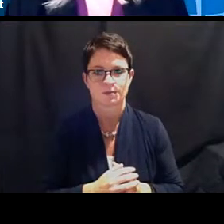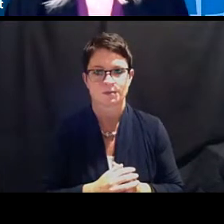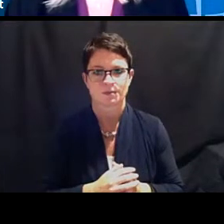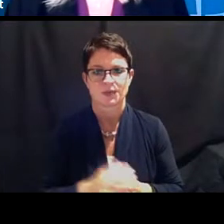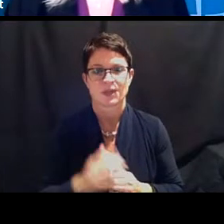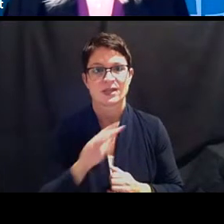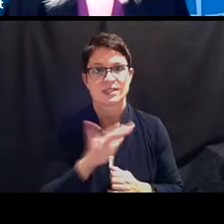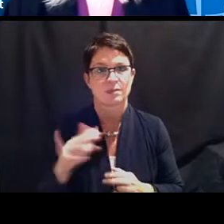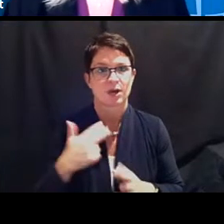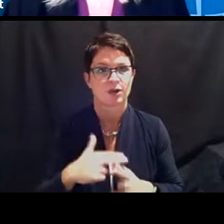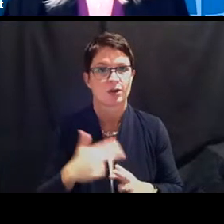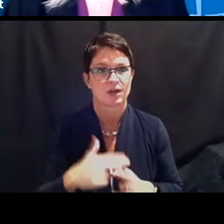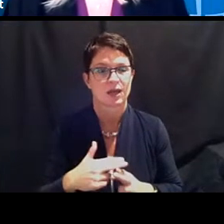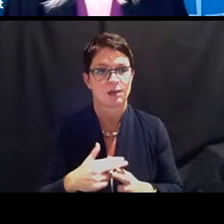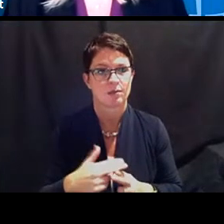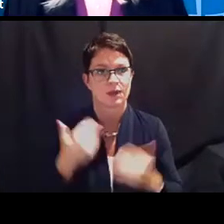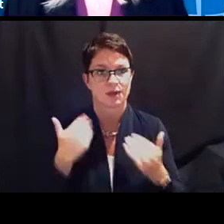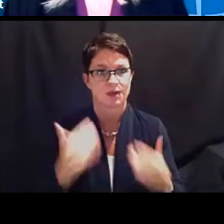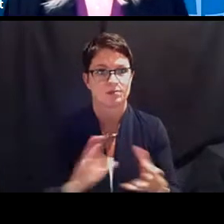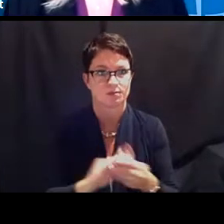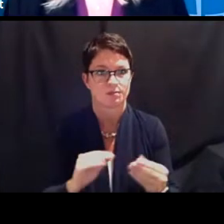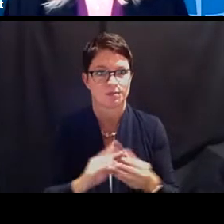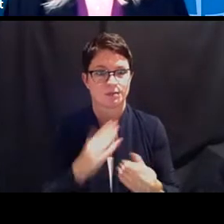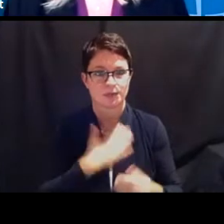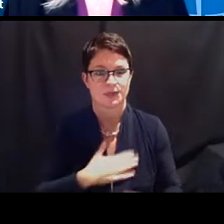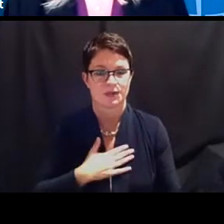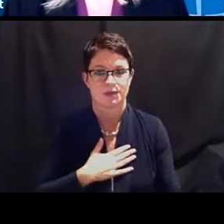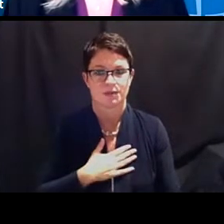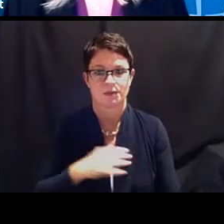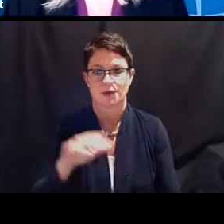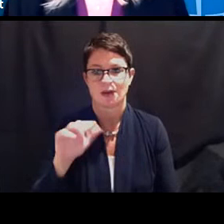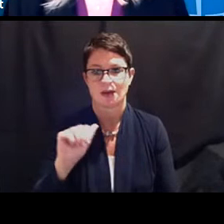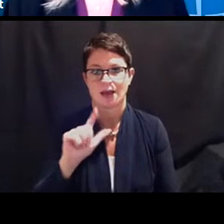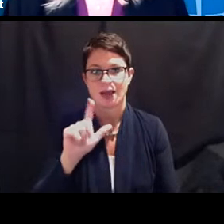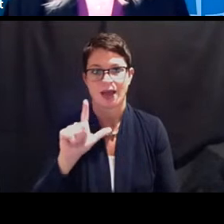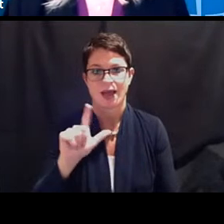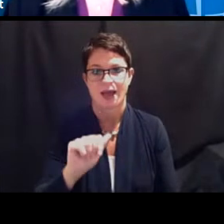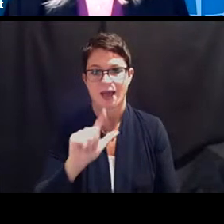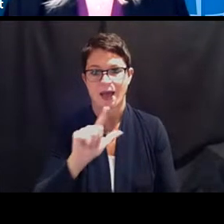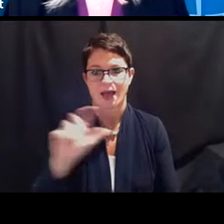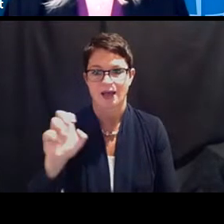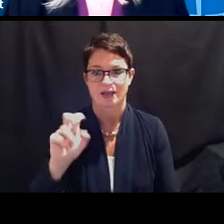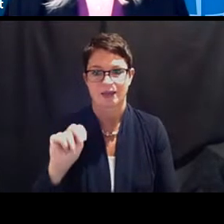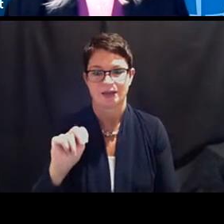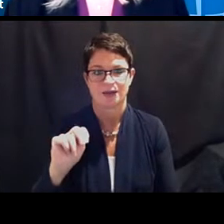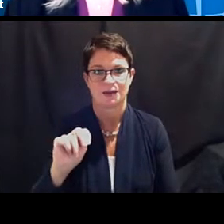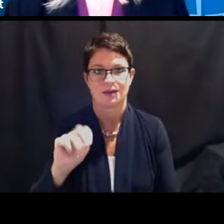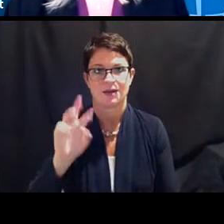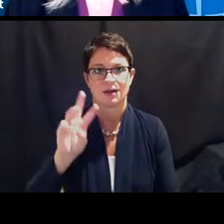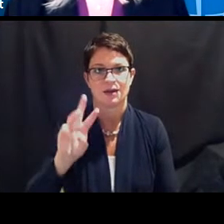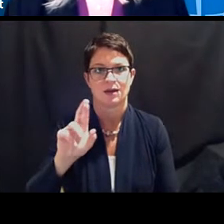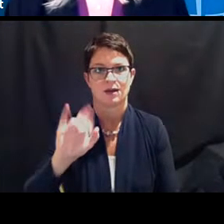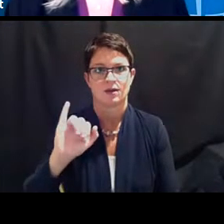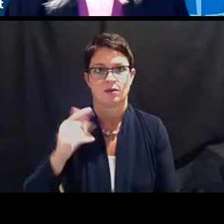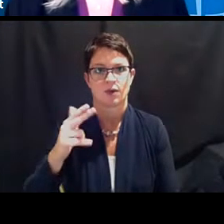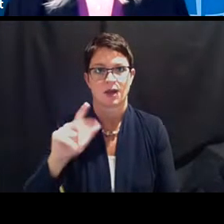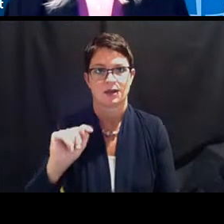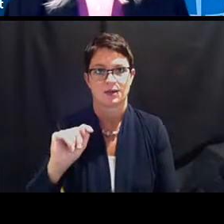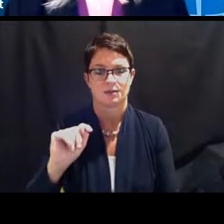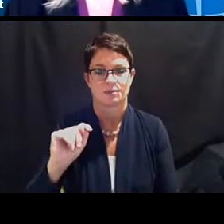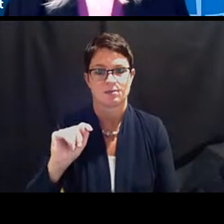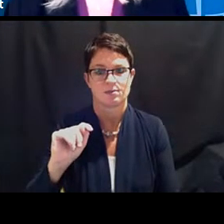Spell your name, please, and give us your comments. Yes, that's Allen, Allen,